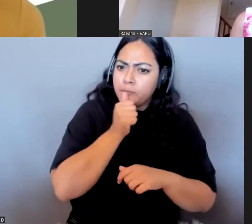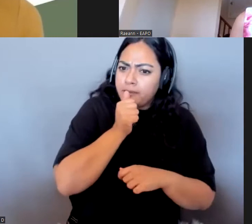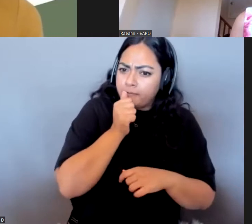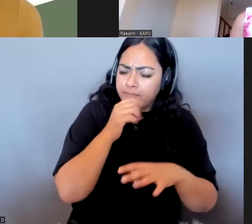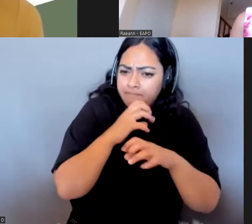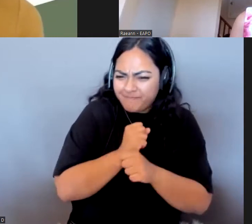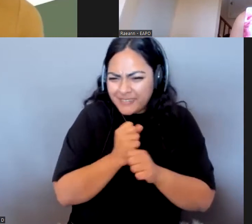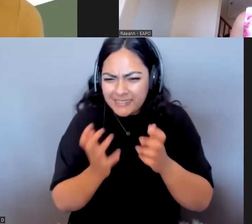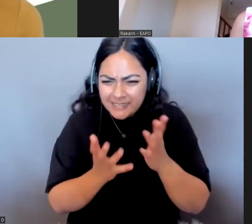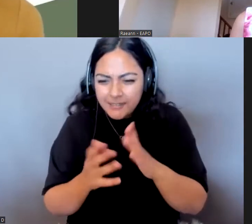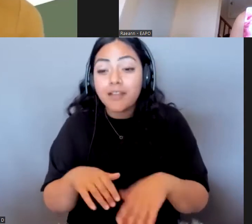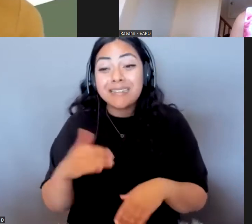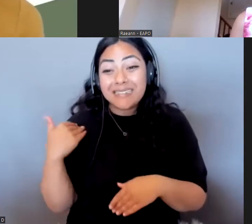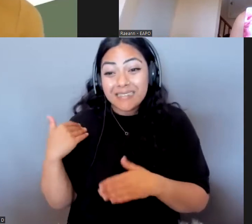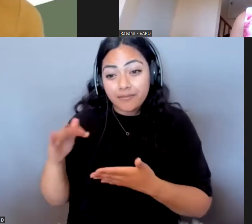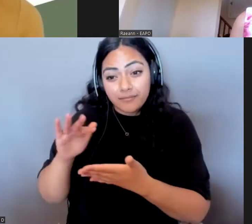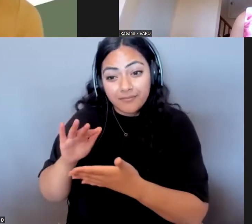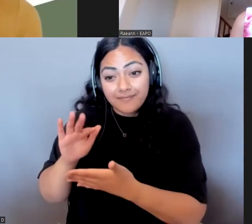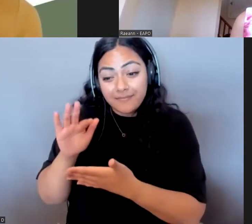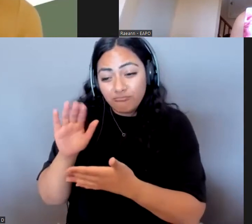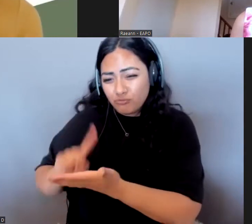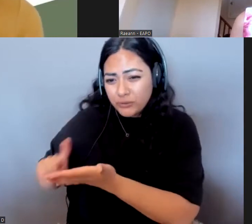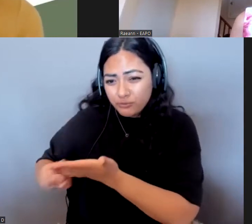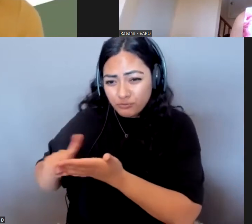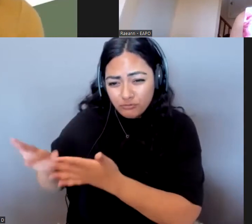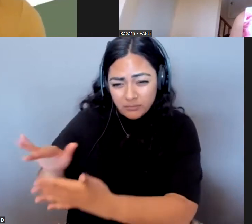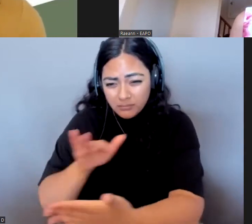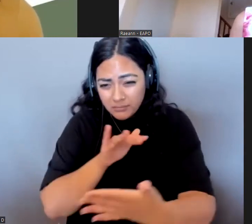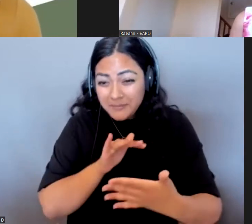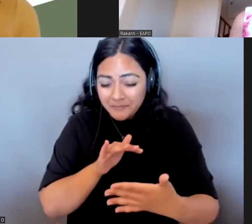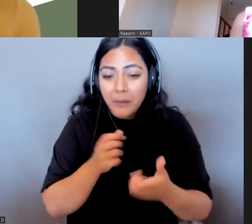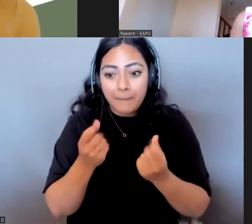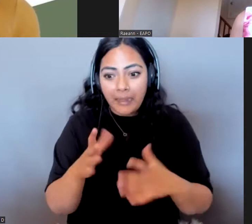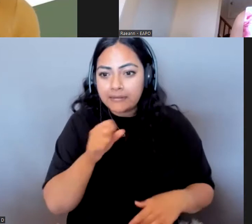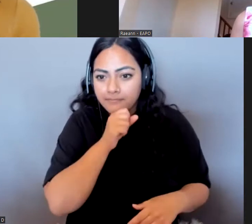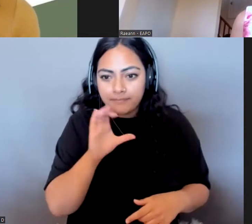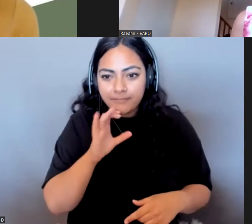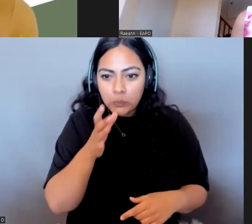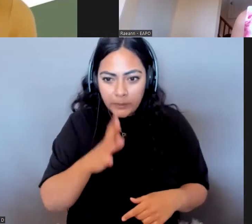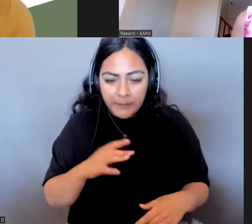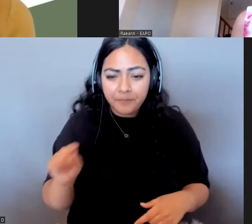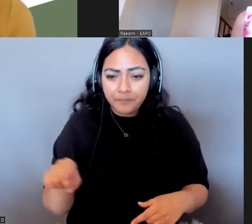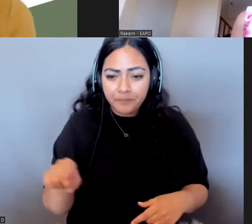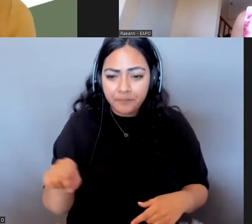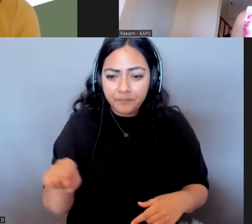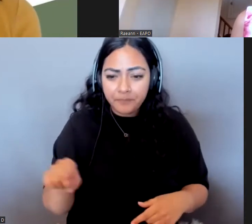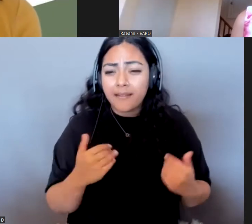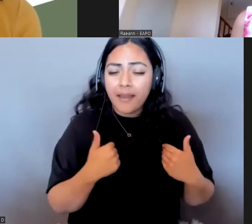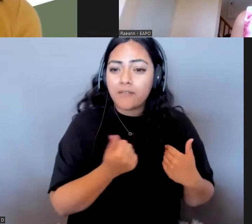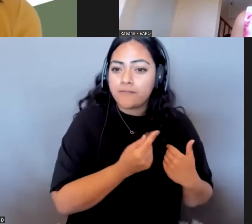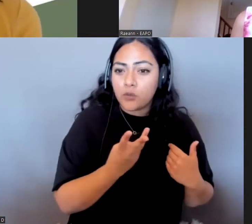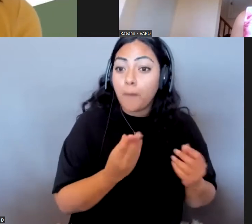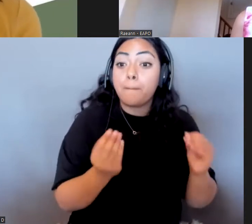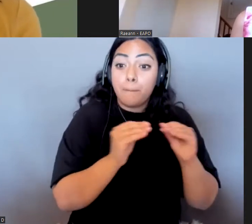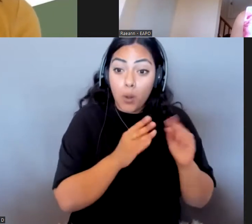we were doing this research project was that a lot of senior women, even participants, so we had a few more who were